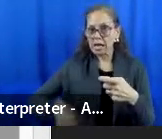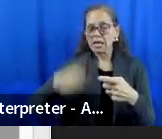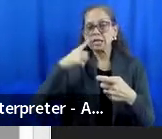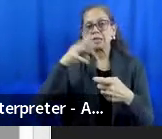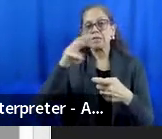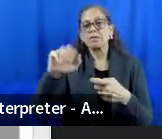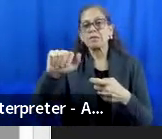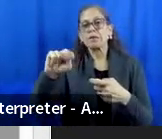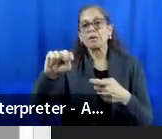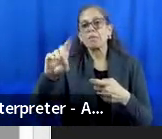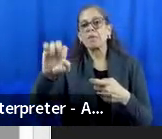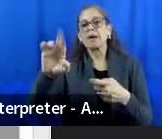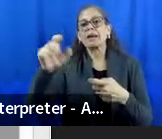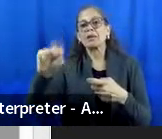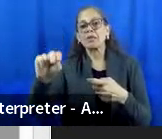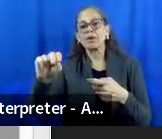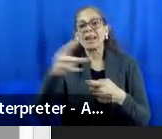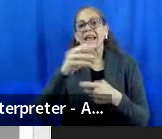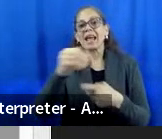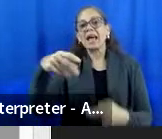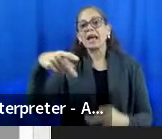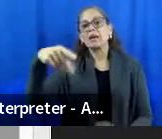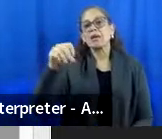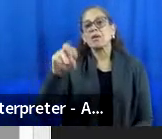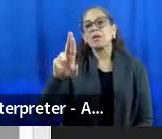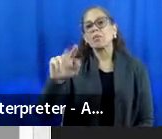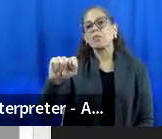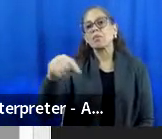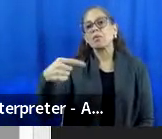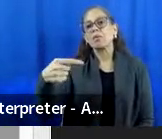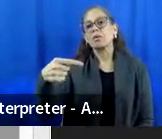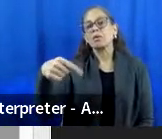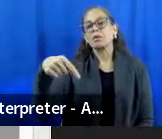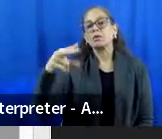the Portuguese channel for Cantonese.